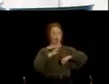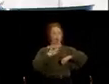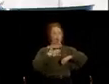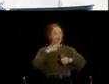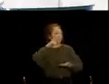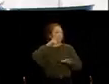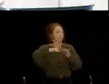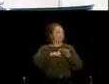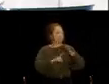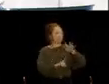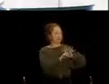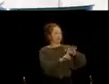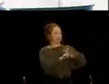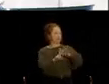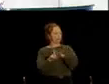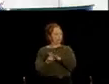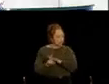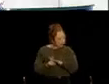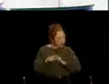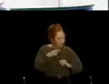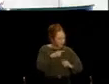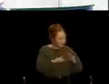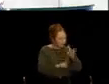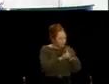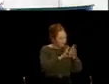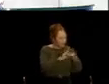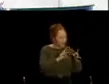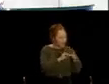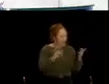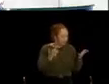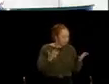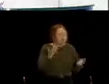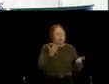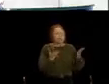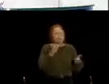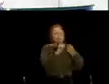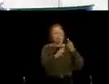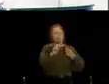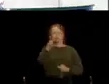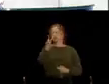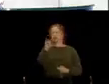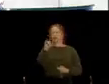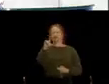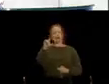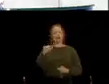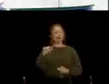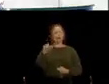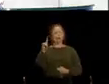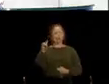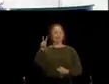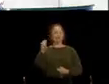if Viola Davis, for some reason, texts me, I'm missing her for this.